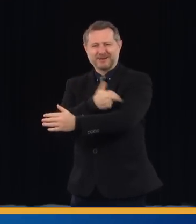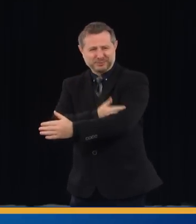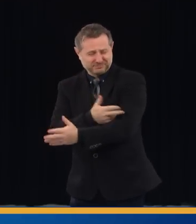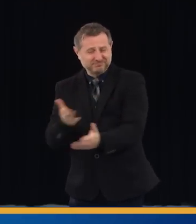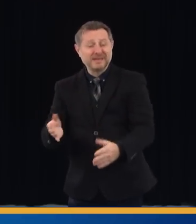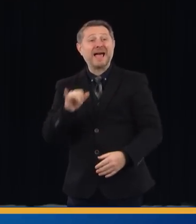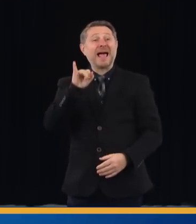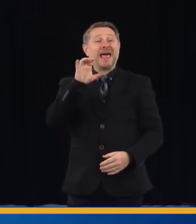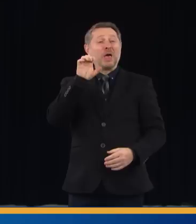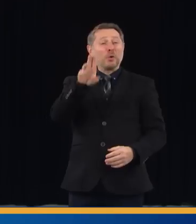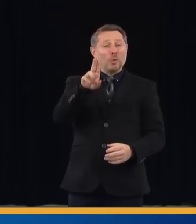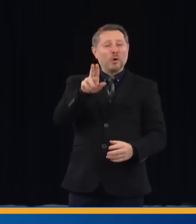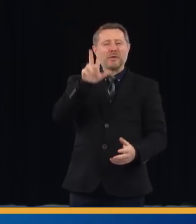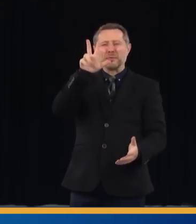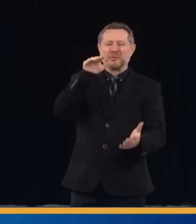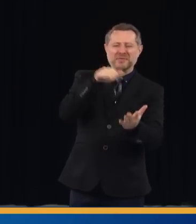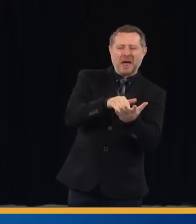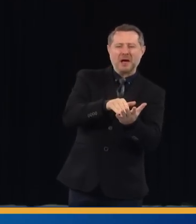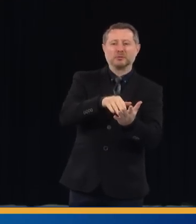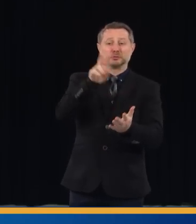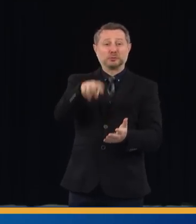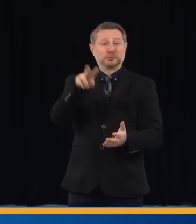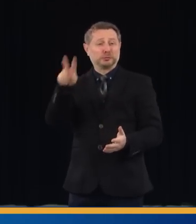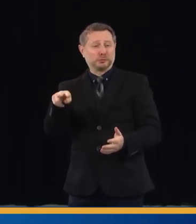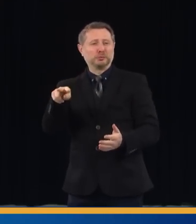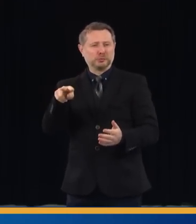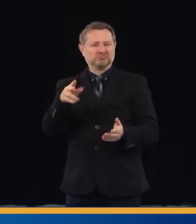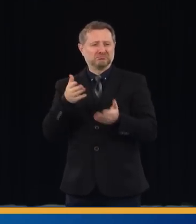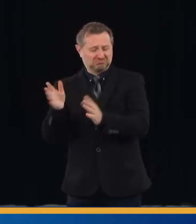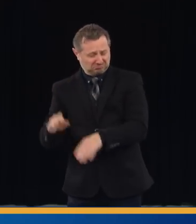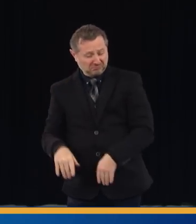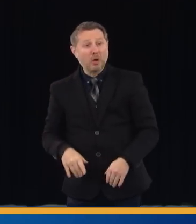patients discharged. That's up